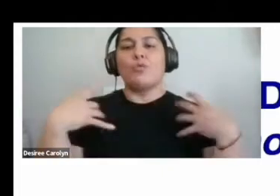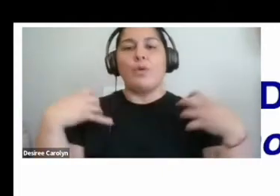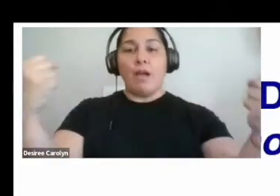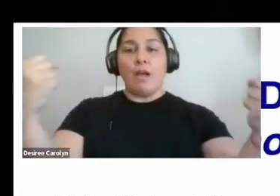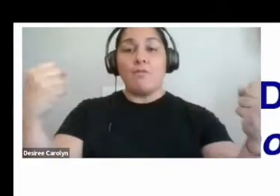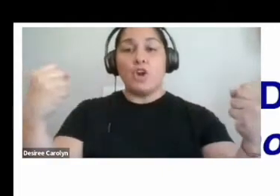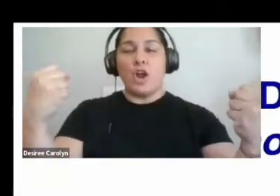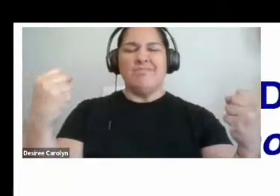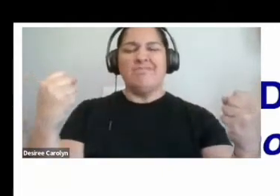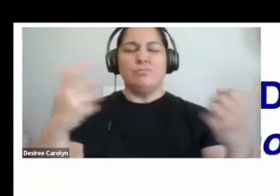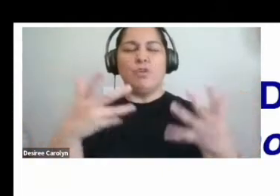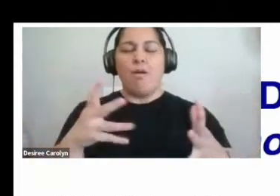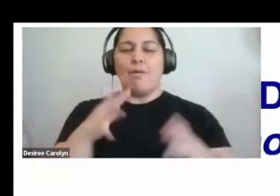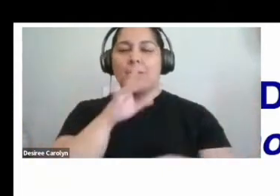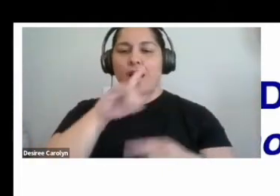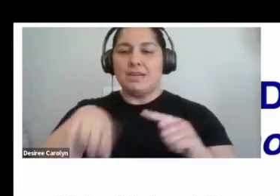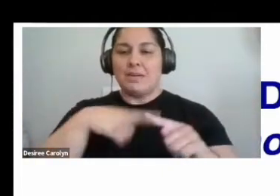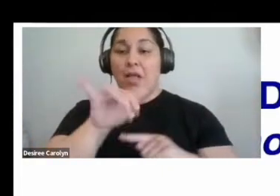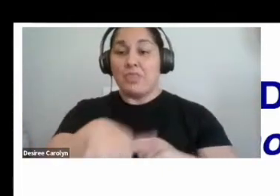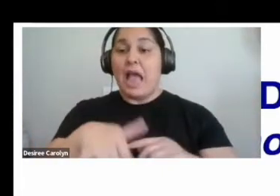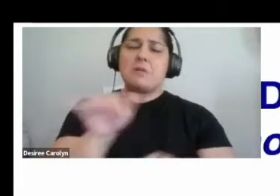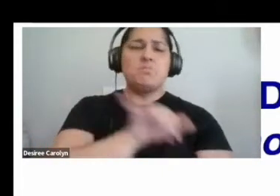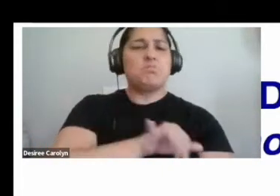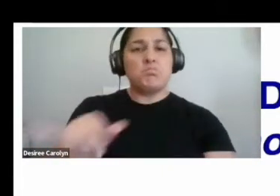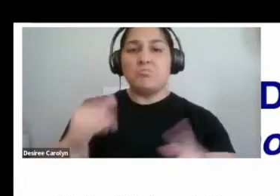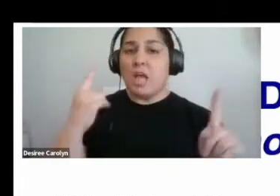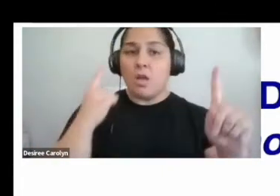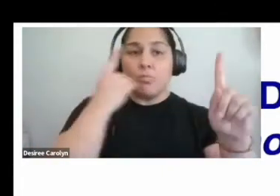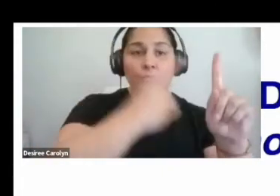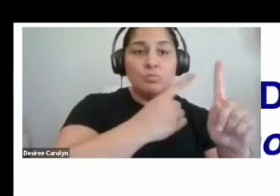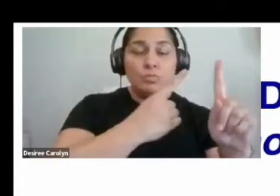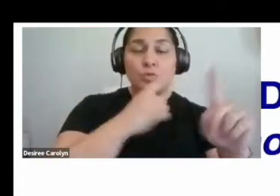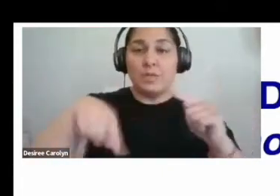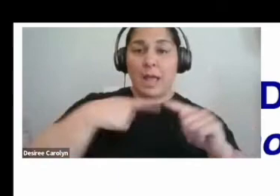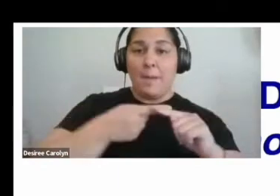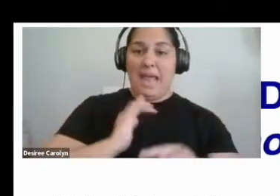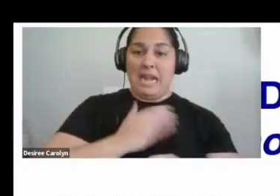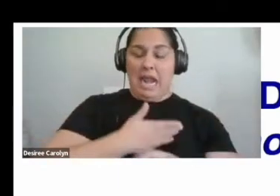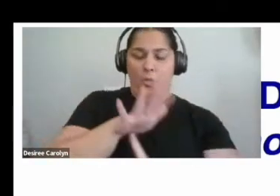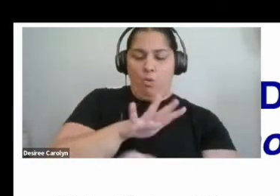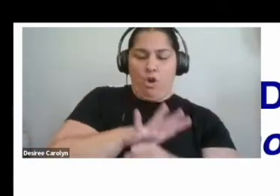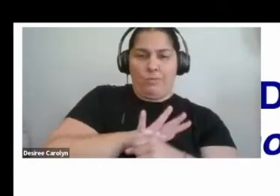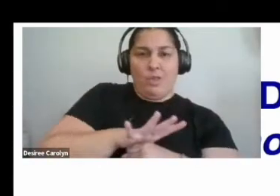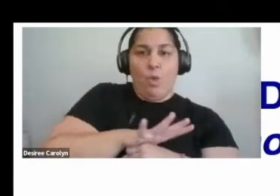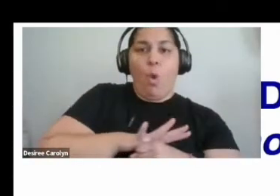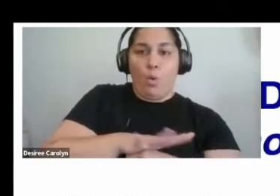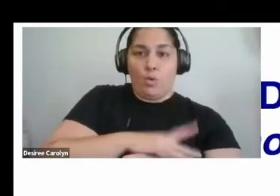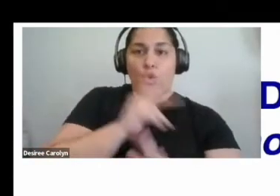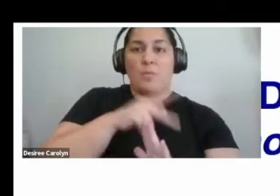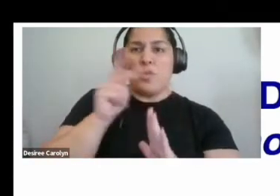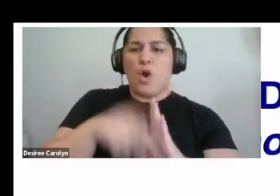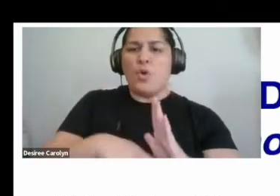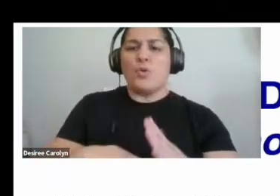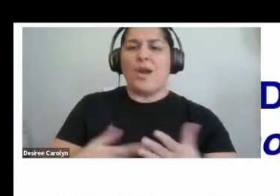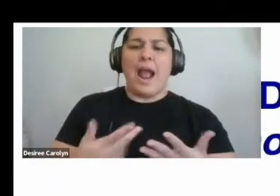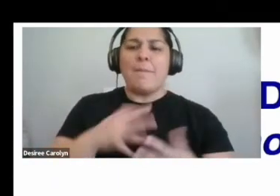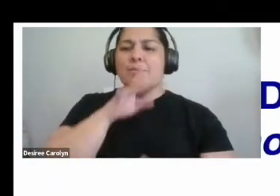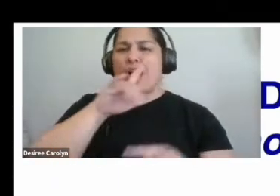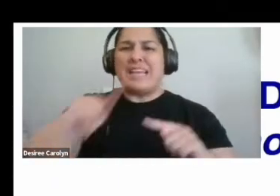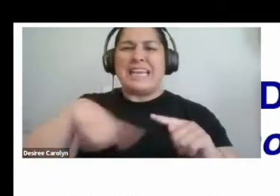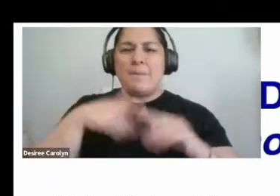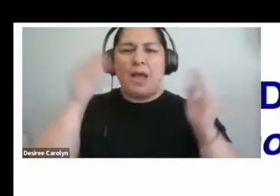the same goals as our local program, which is understanding the long-term post-infectious consequences of COVID.